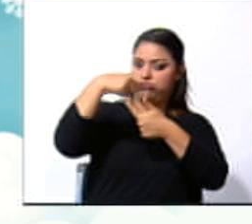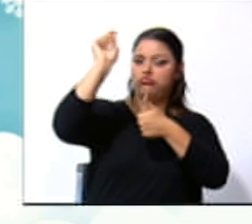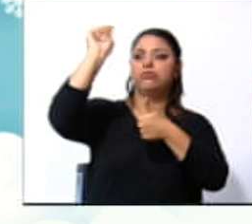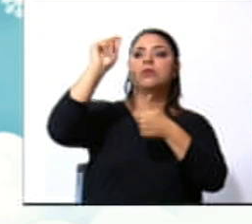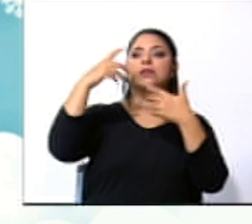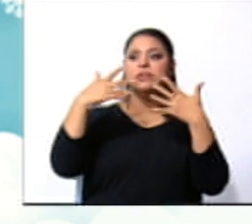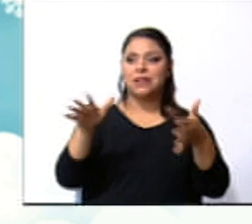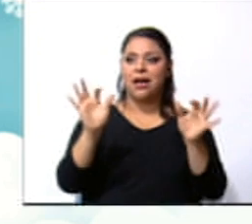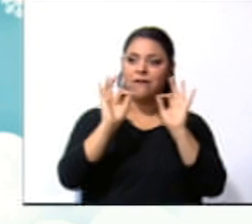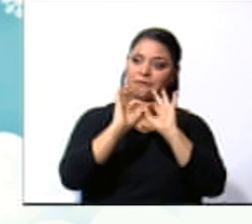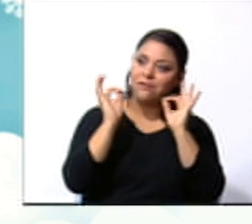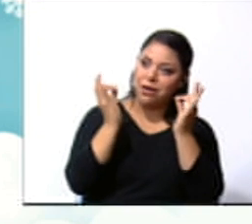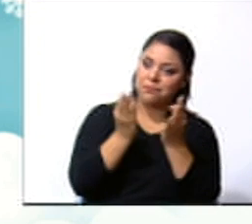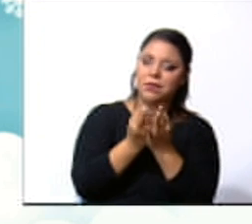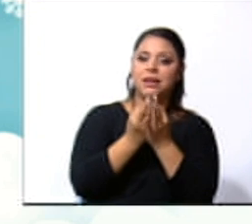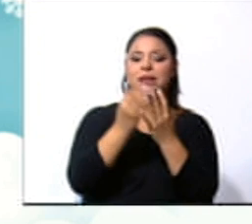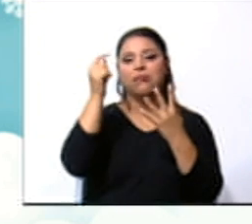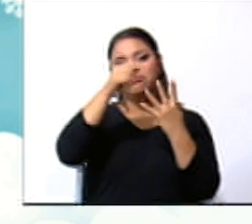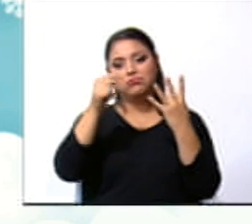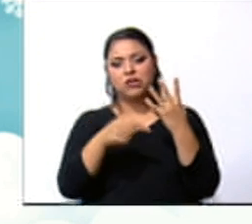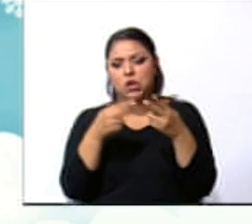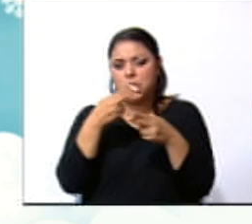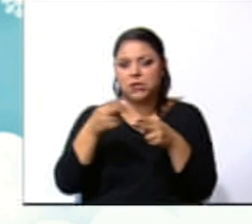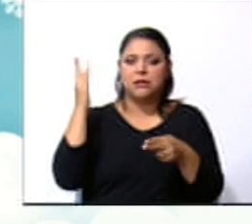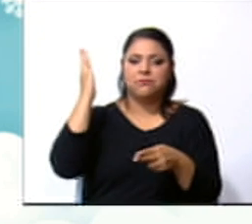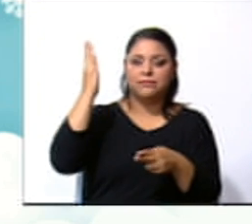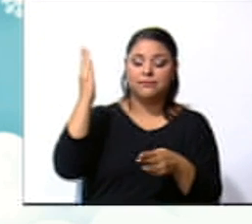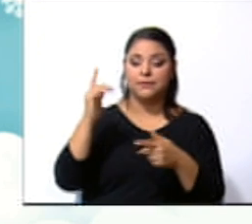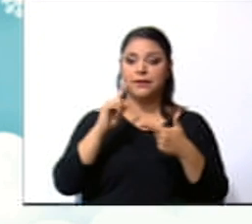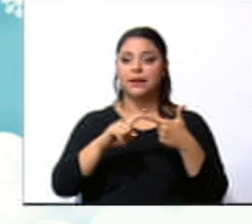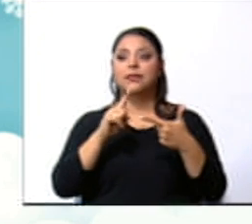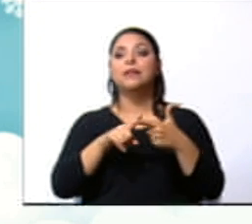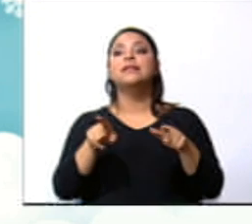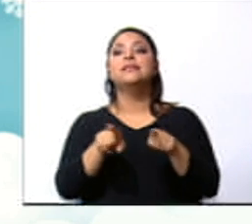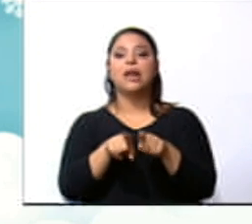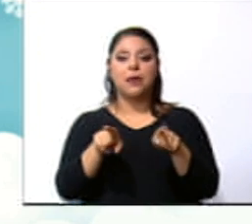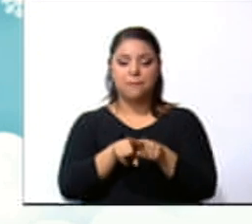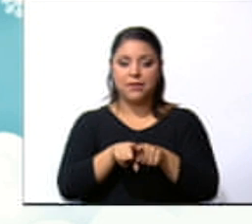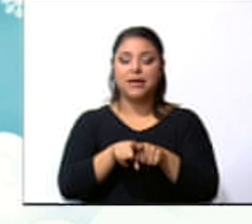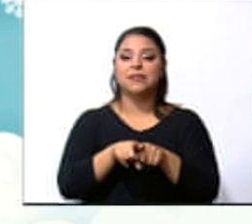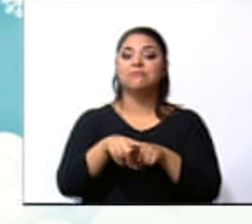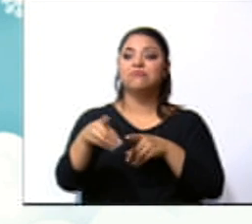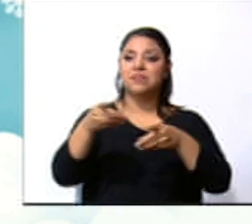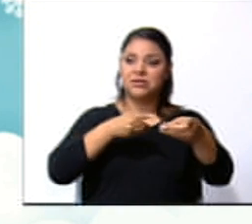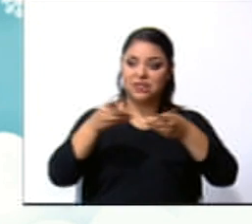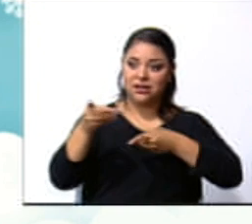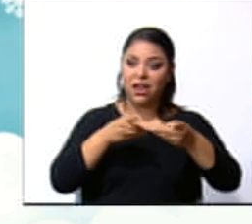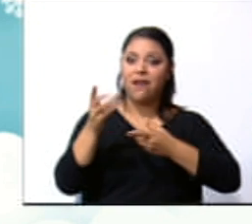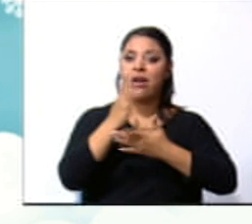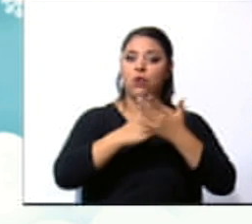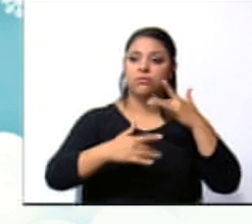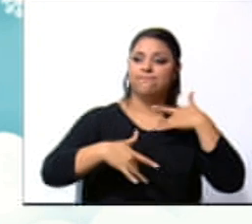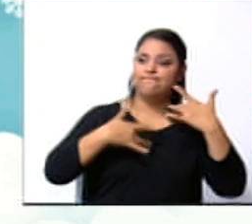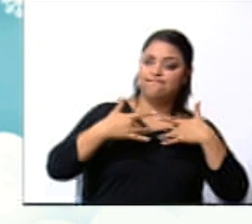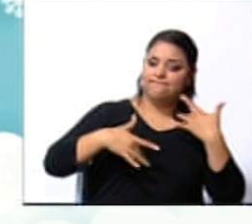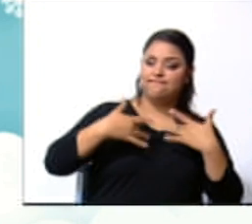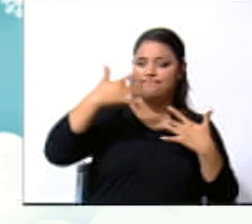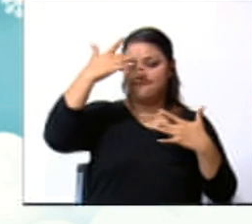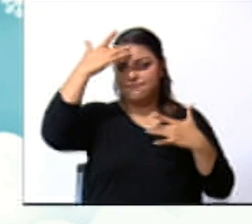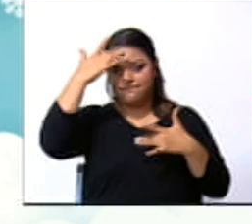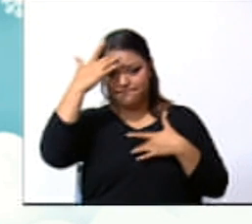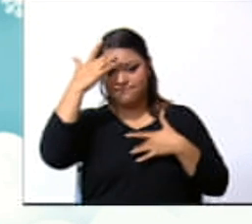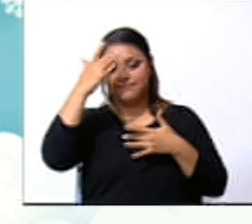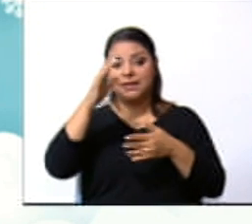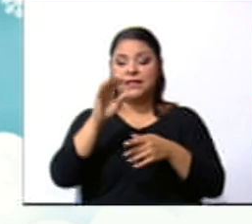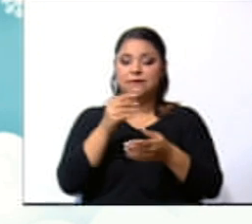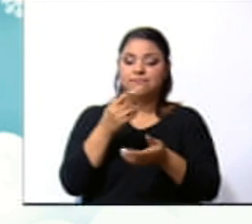in a short presentation. We described some diseases, symptoms, and treatments. And you got